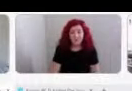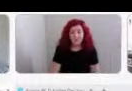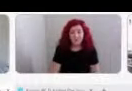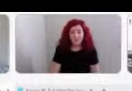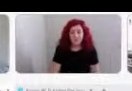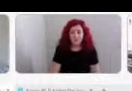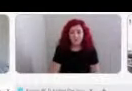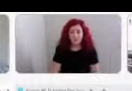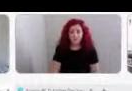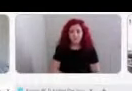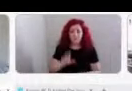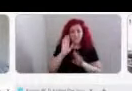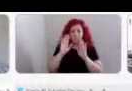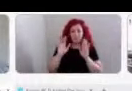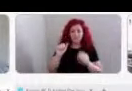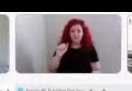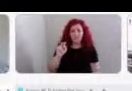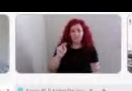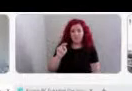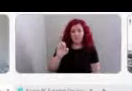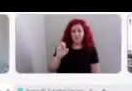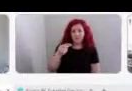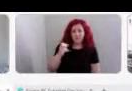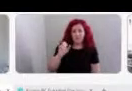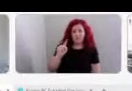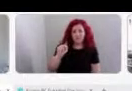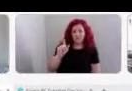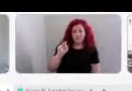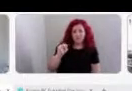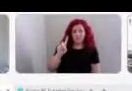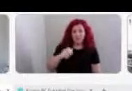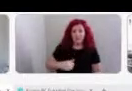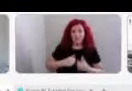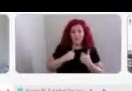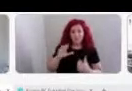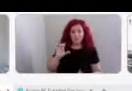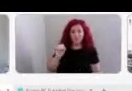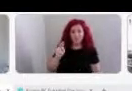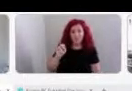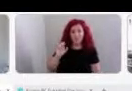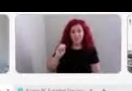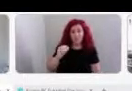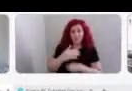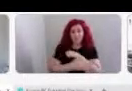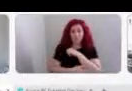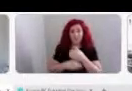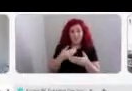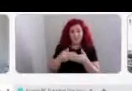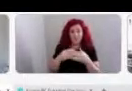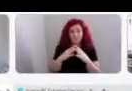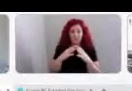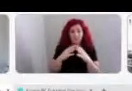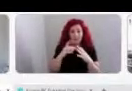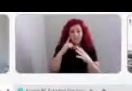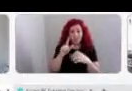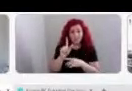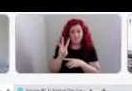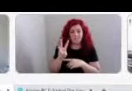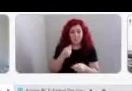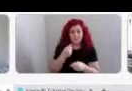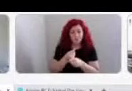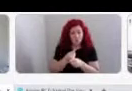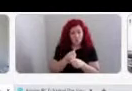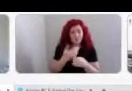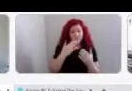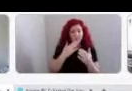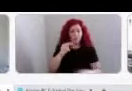hello my name is anne heightland i've lived in coconino county near flagstaff for 26 years thank you madam